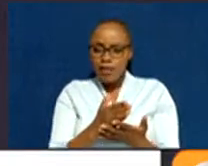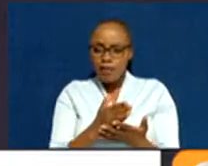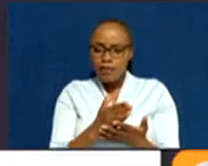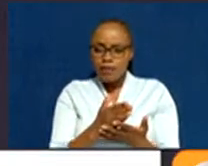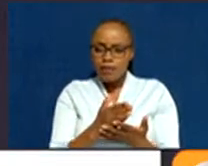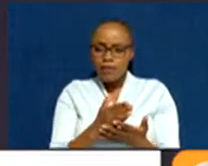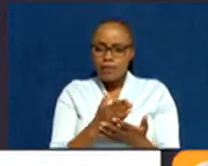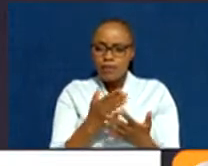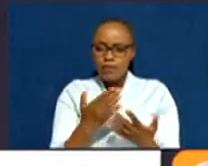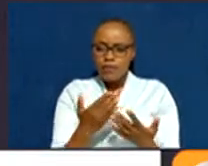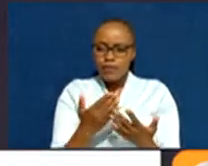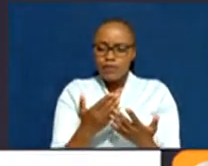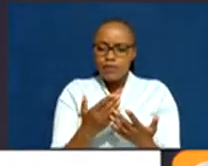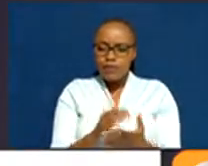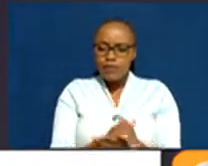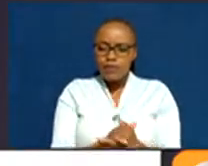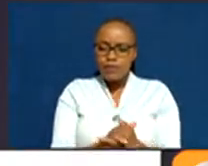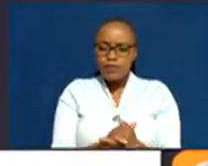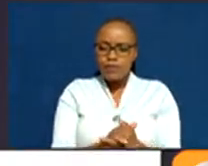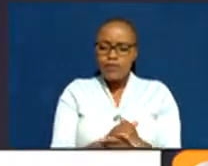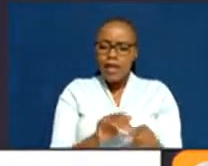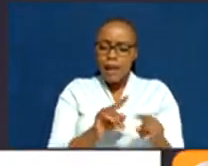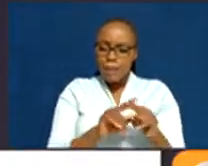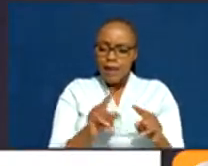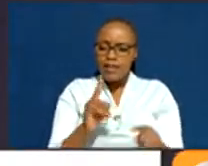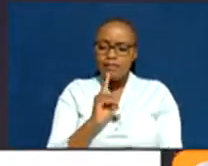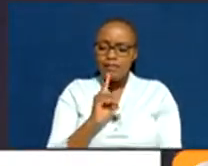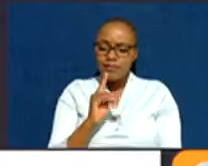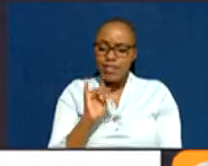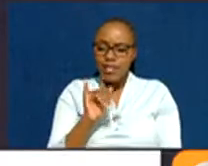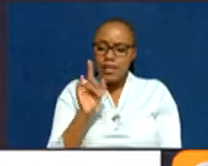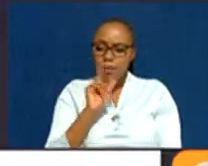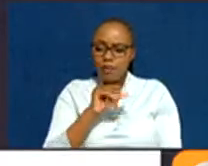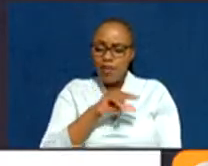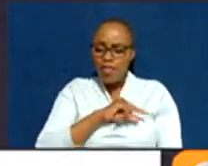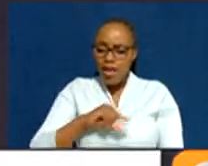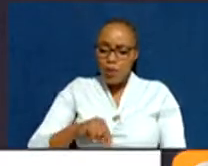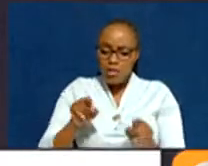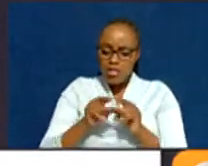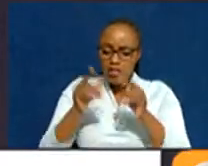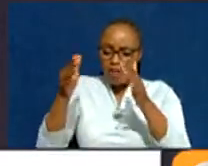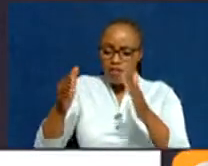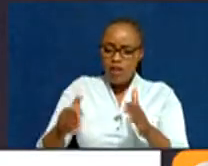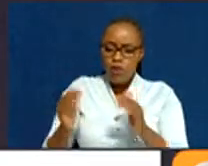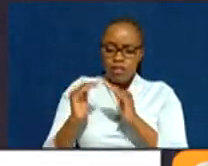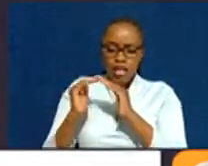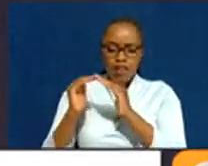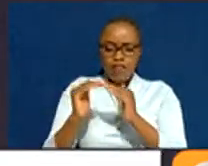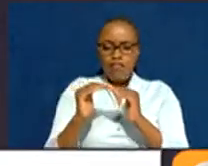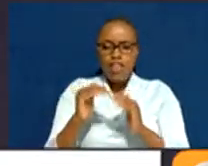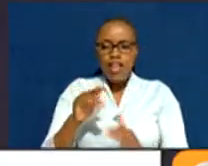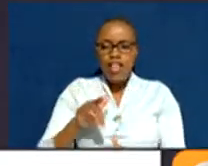nostalgic hole, so to speak. Having said that, the Queen as a person was a fairly